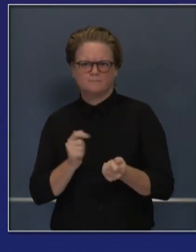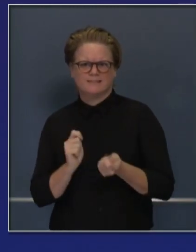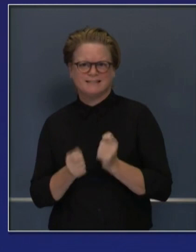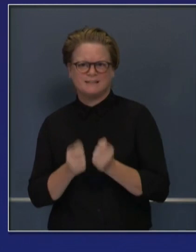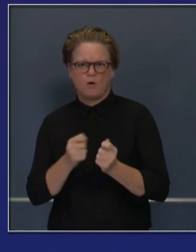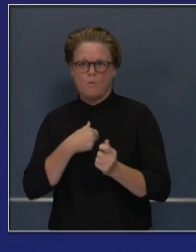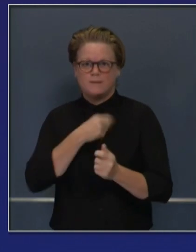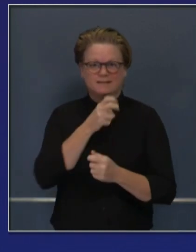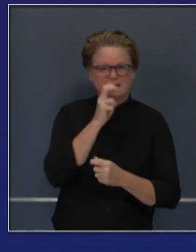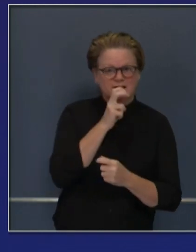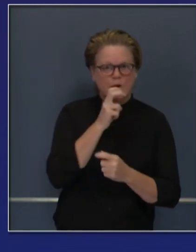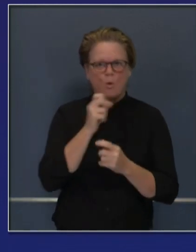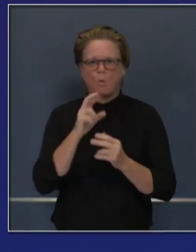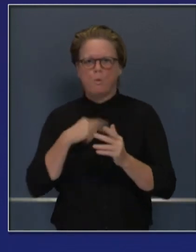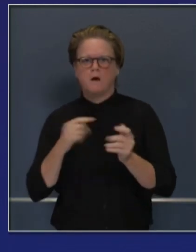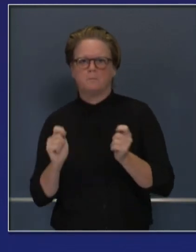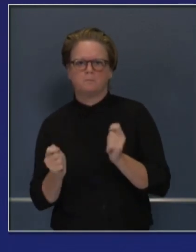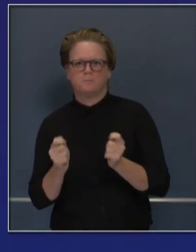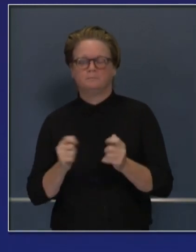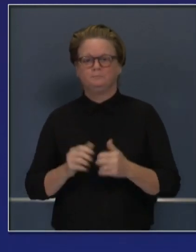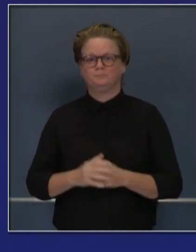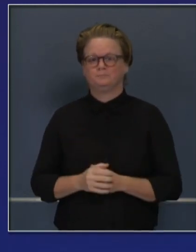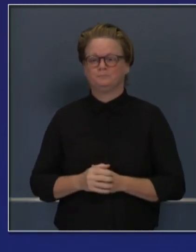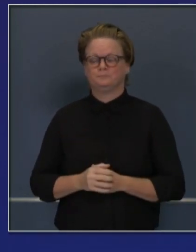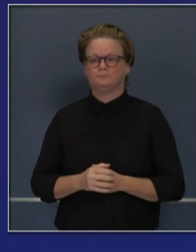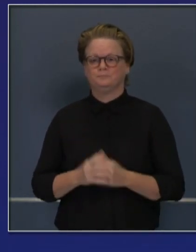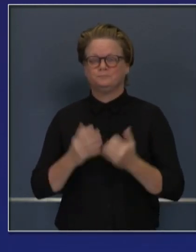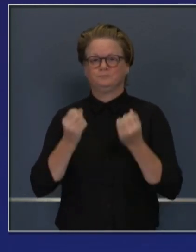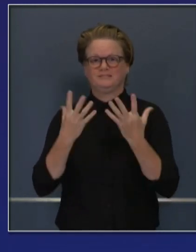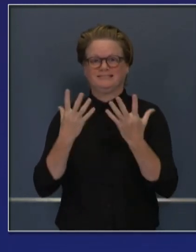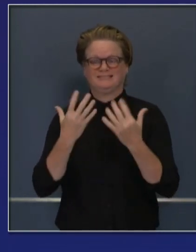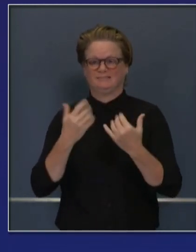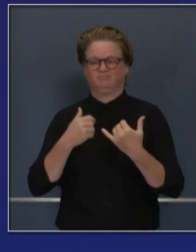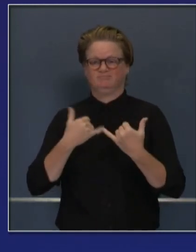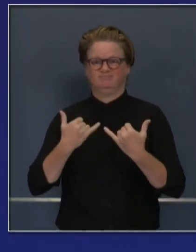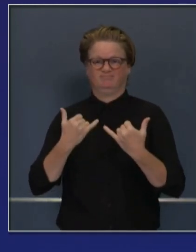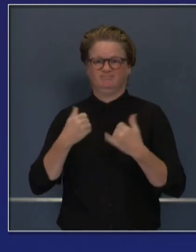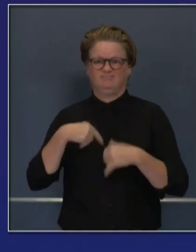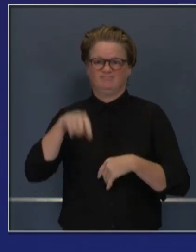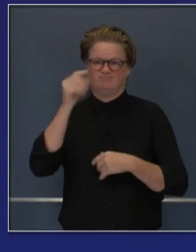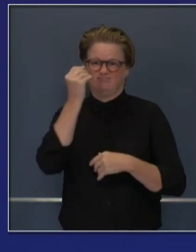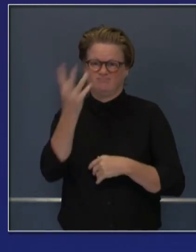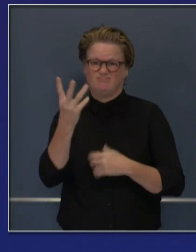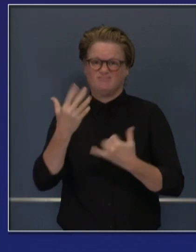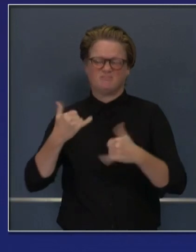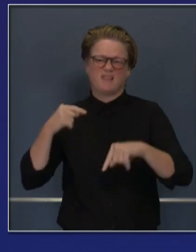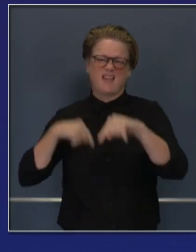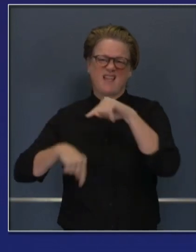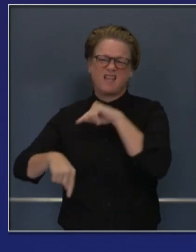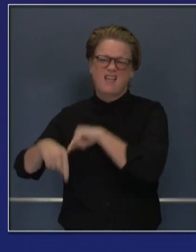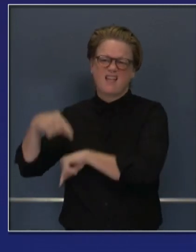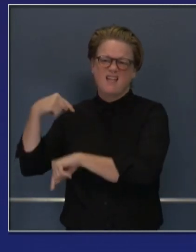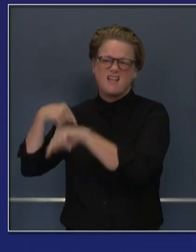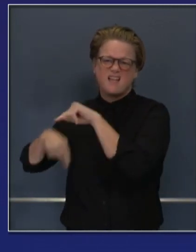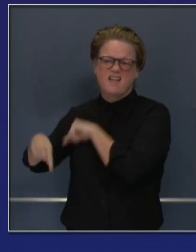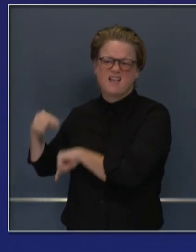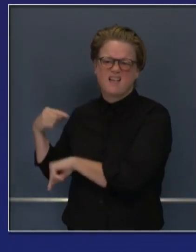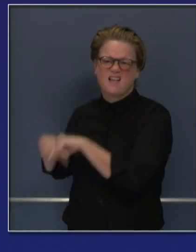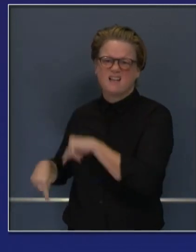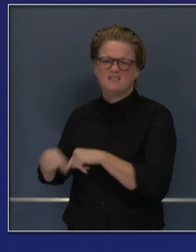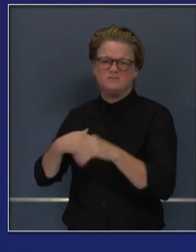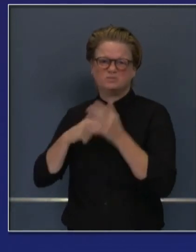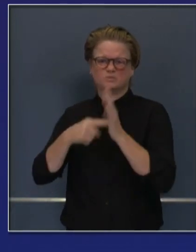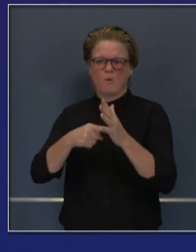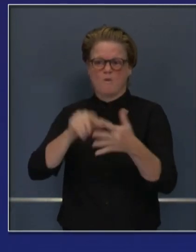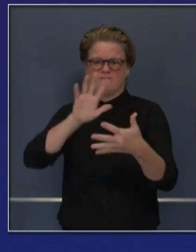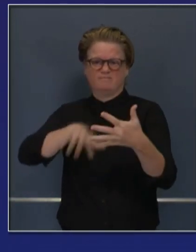have counties now that we are moving back based on that blueprint, based upon the emergency brake, based